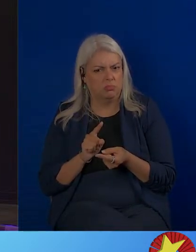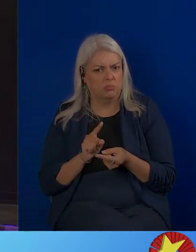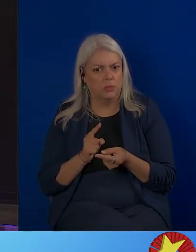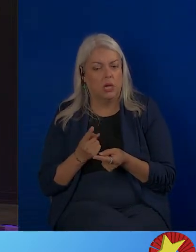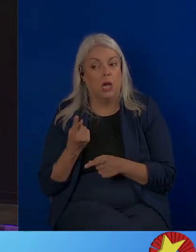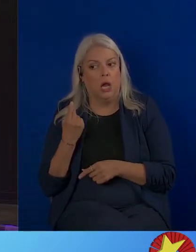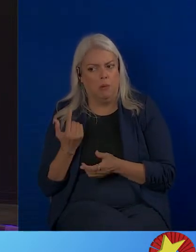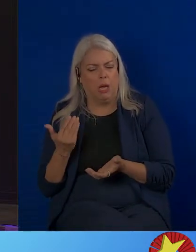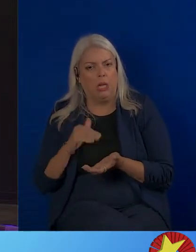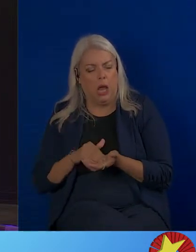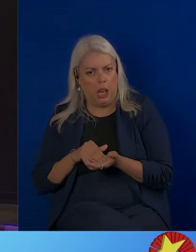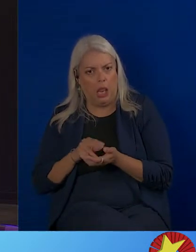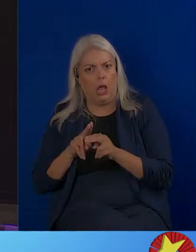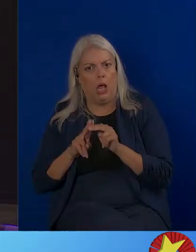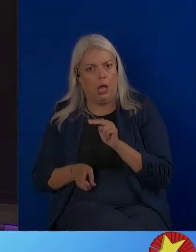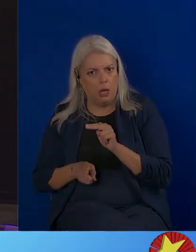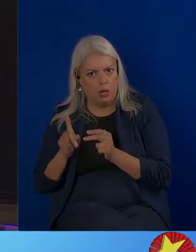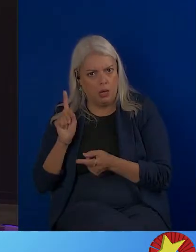dropped.